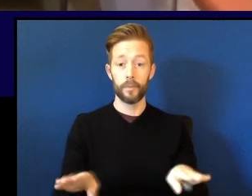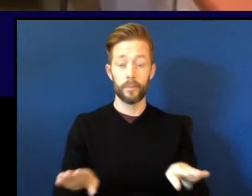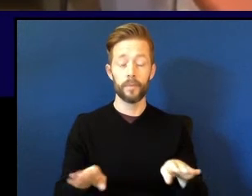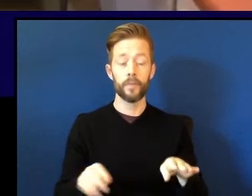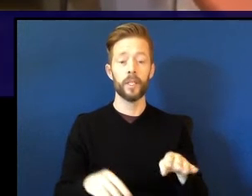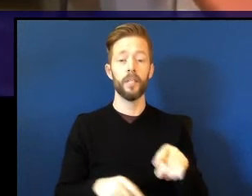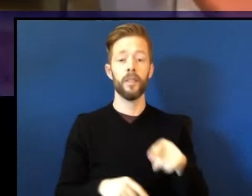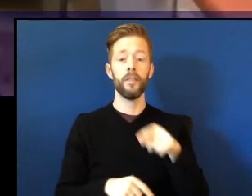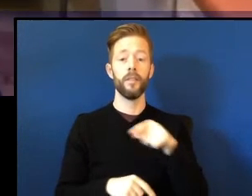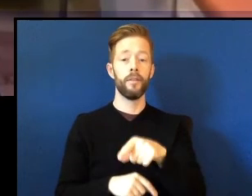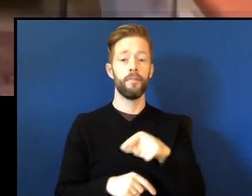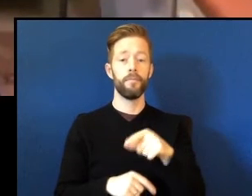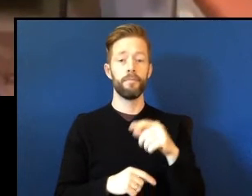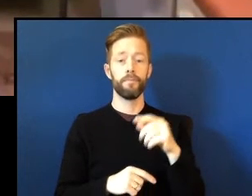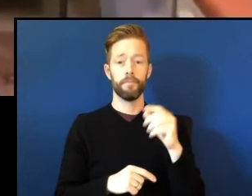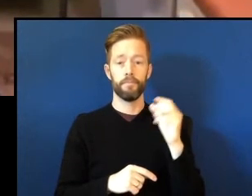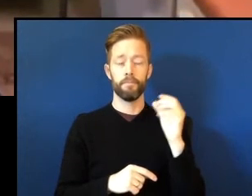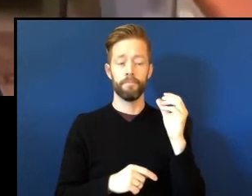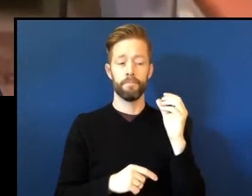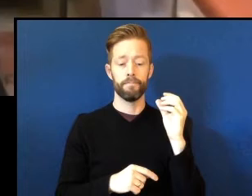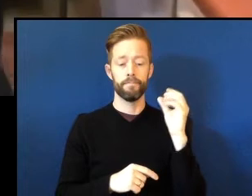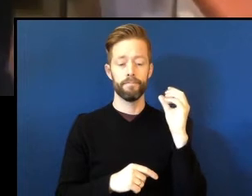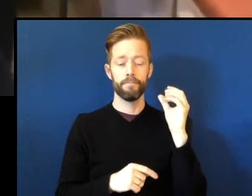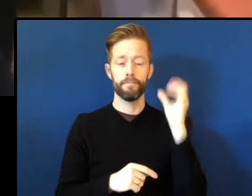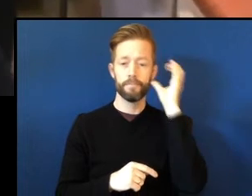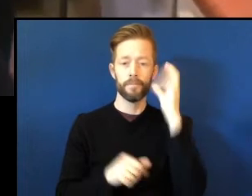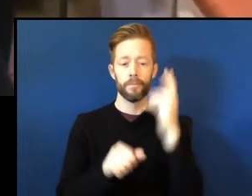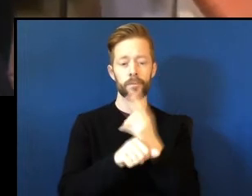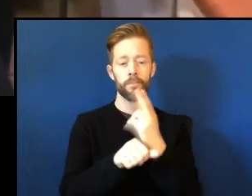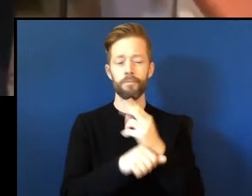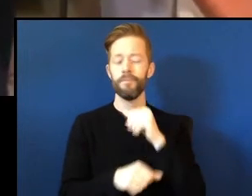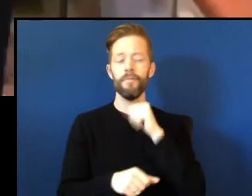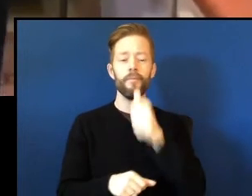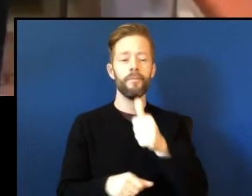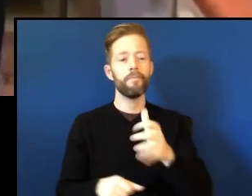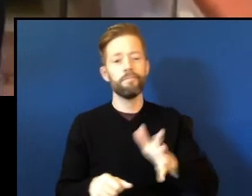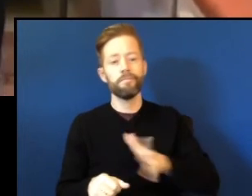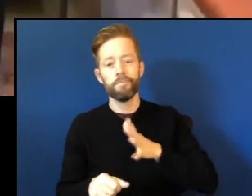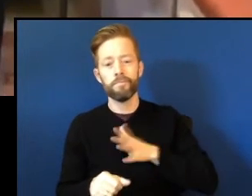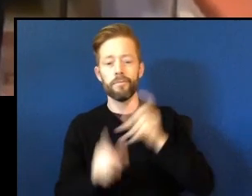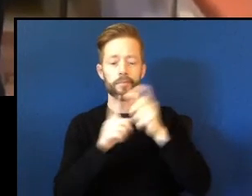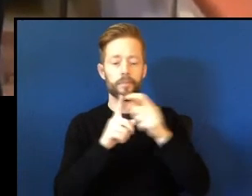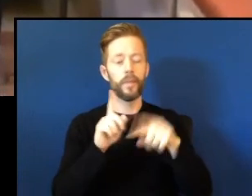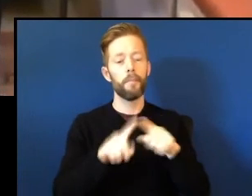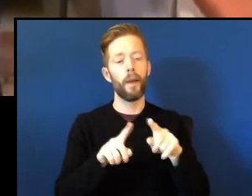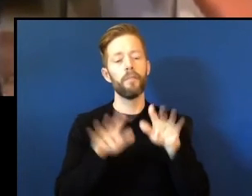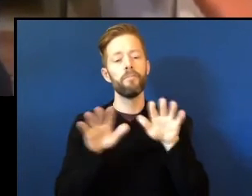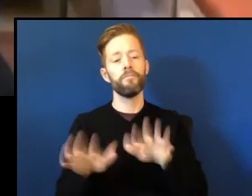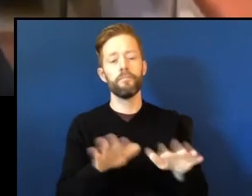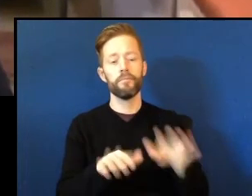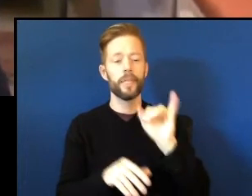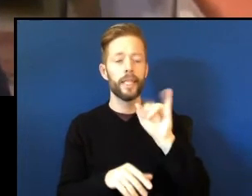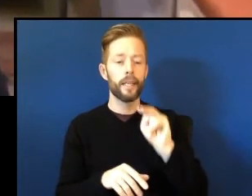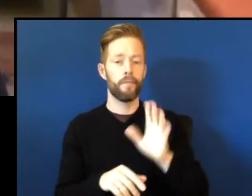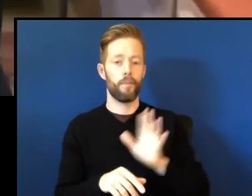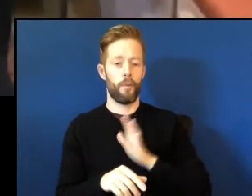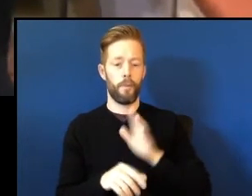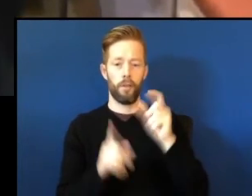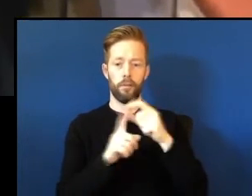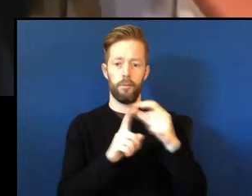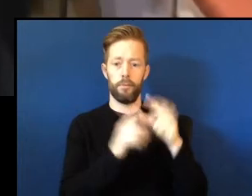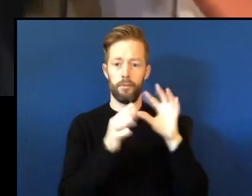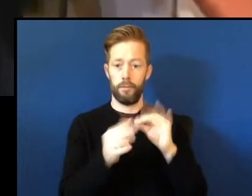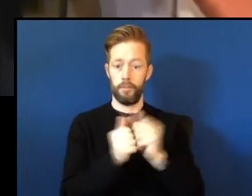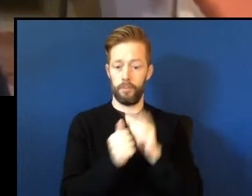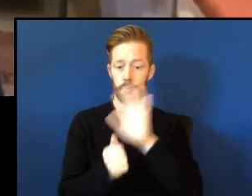use some terms that are not the formal terms. They're using more informal terms to refer to their